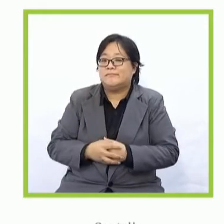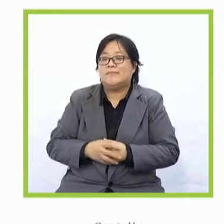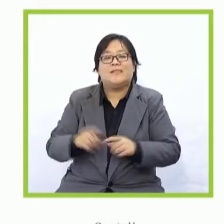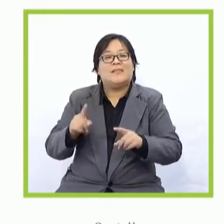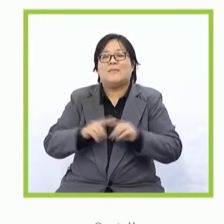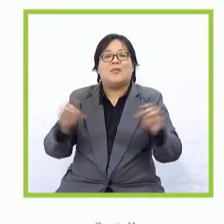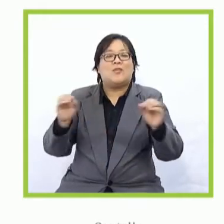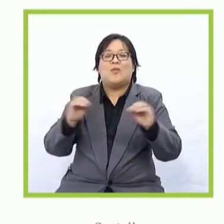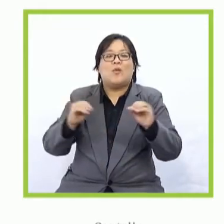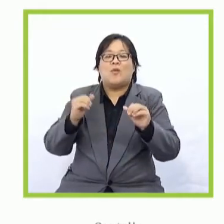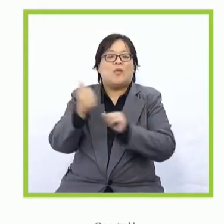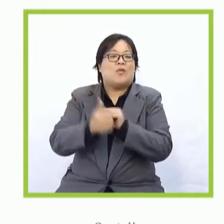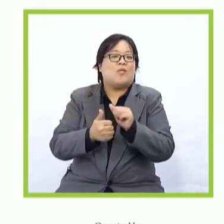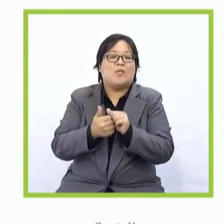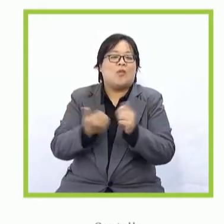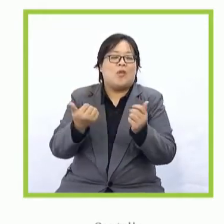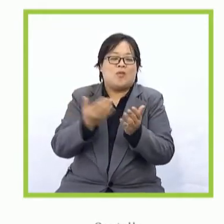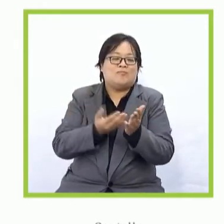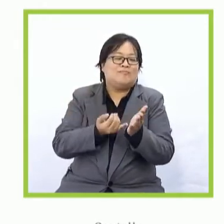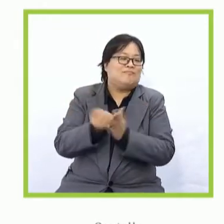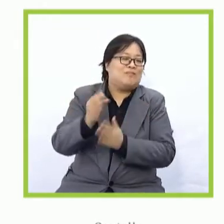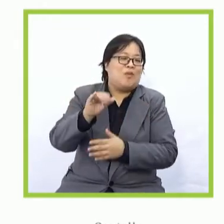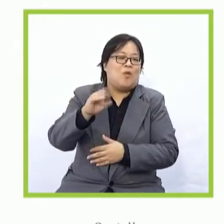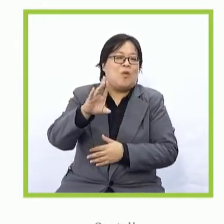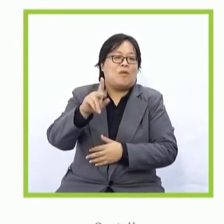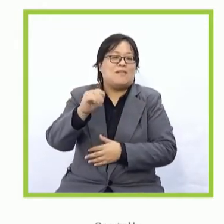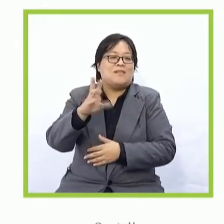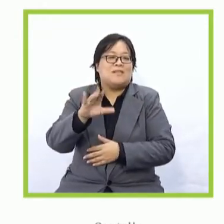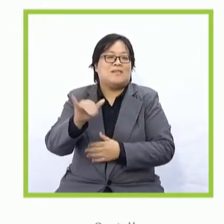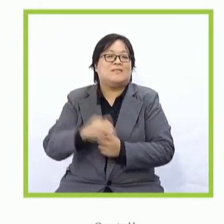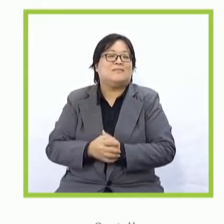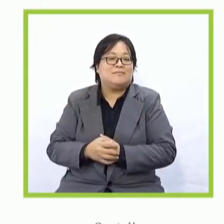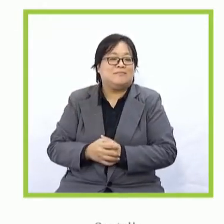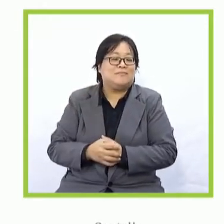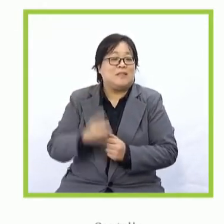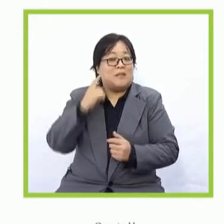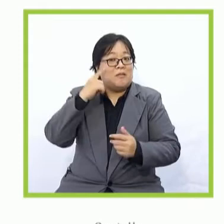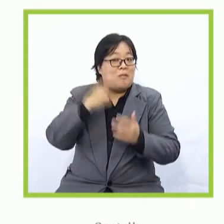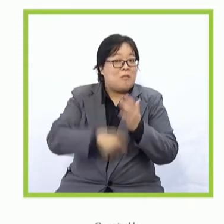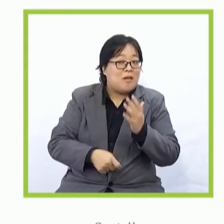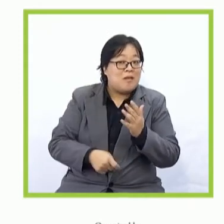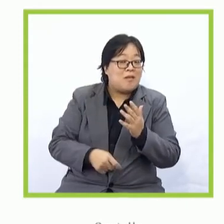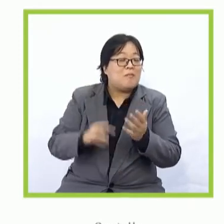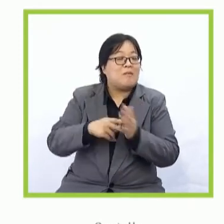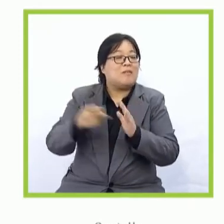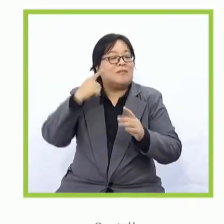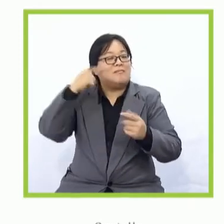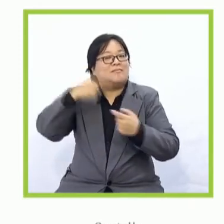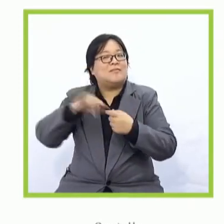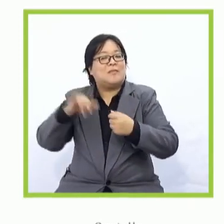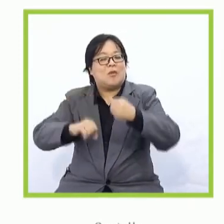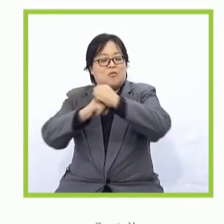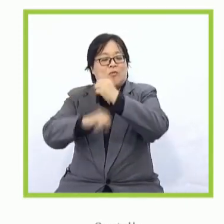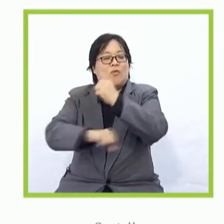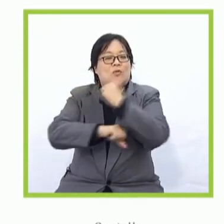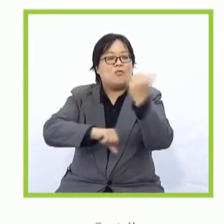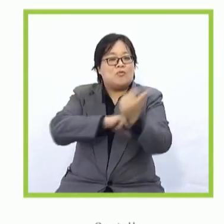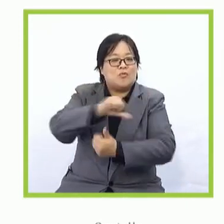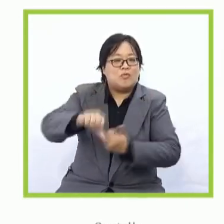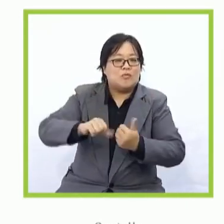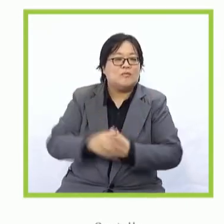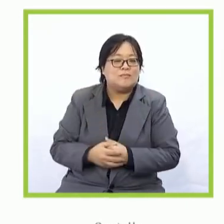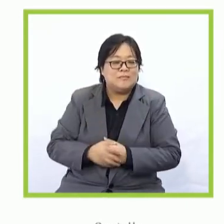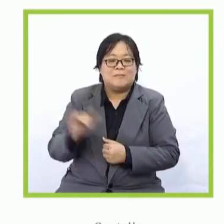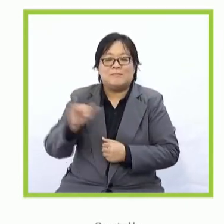no automaticity. So one way to think about crises is to think about heat. Social structures like metal and